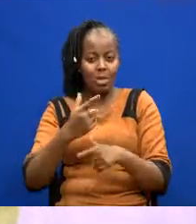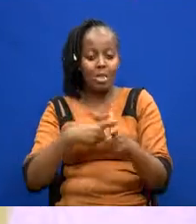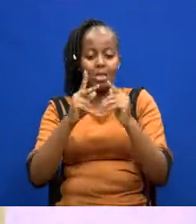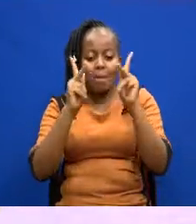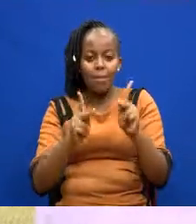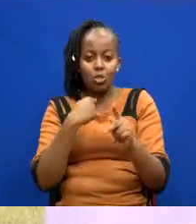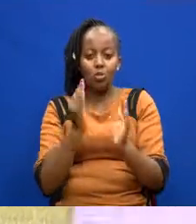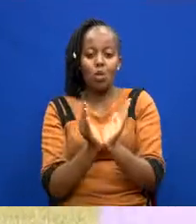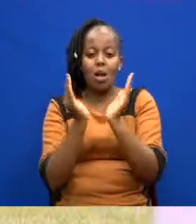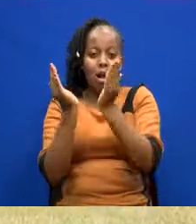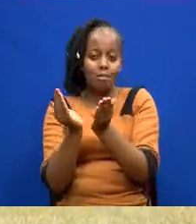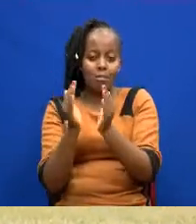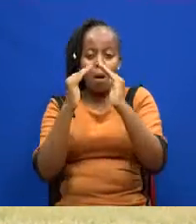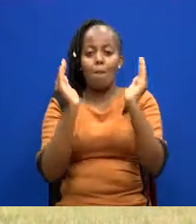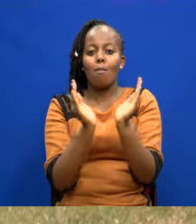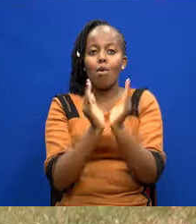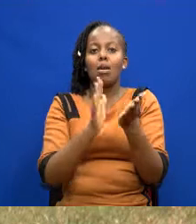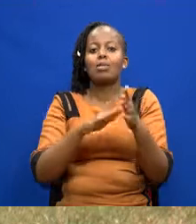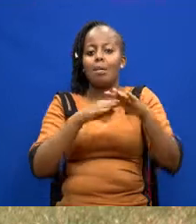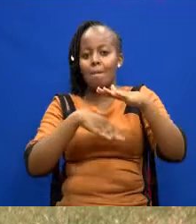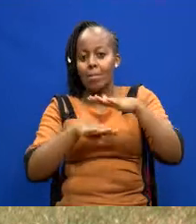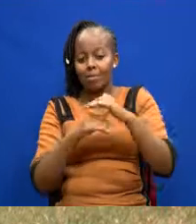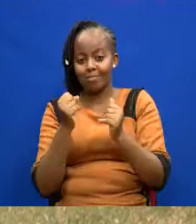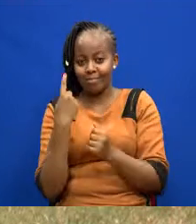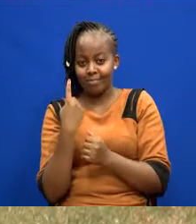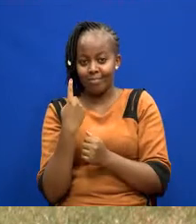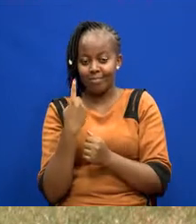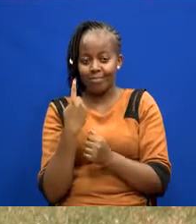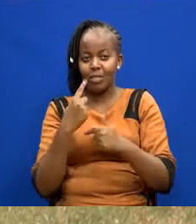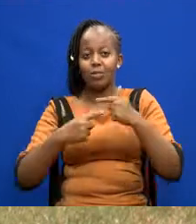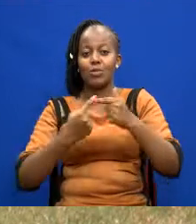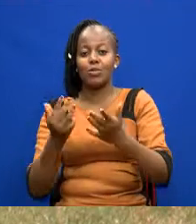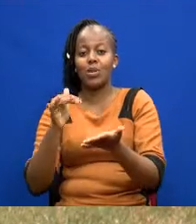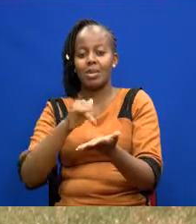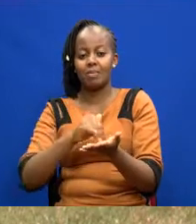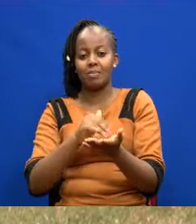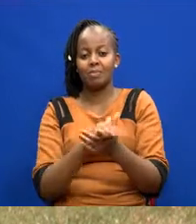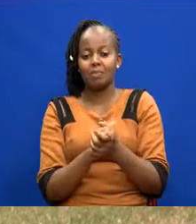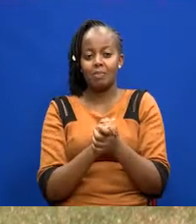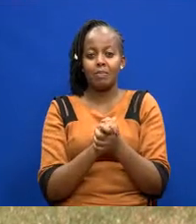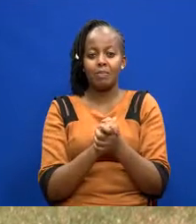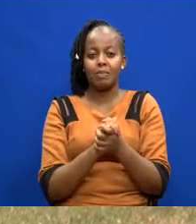to get a chance to tackle. David, you on the mark, give me the ball. Thank you. Let's go, Vince.